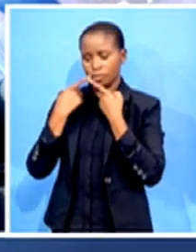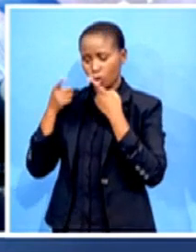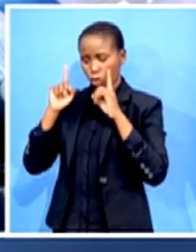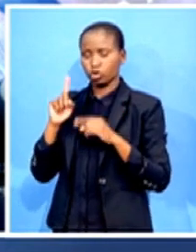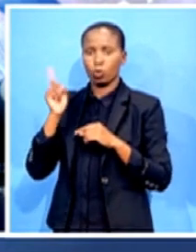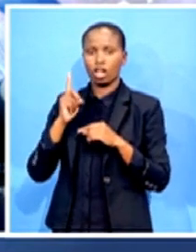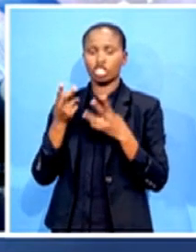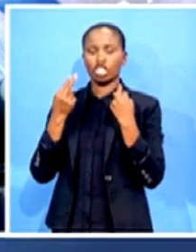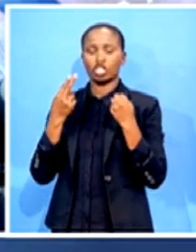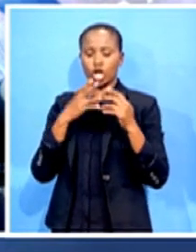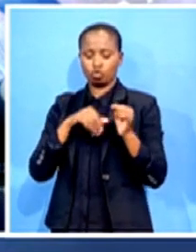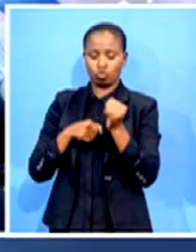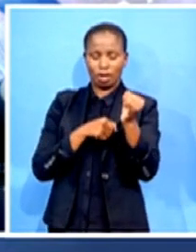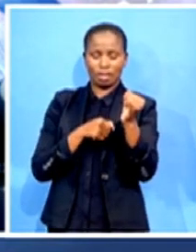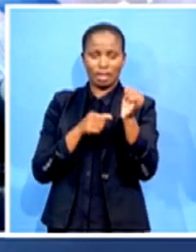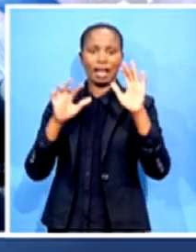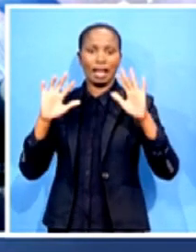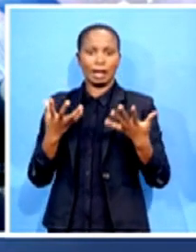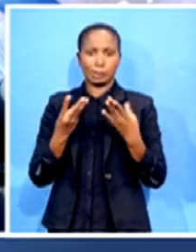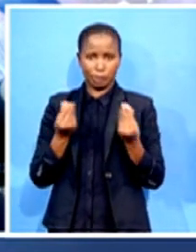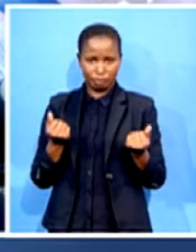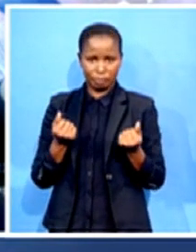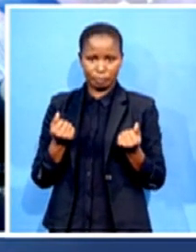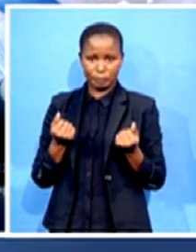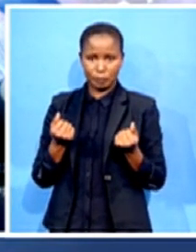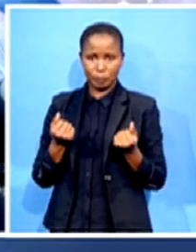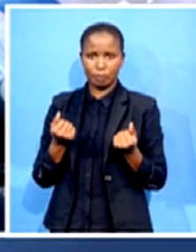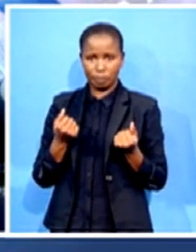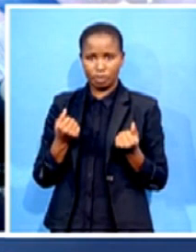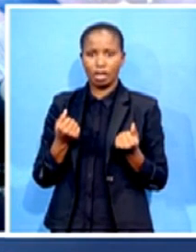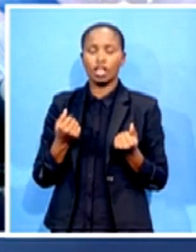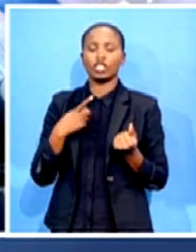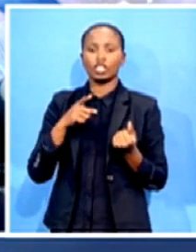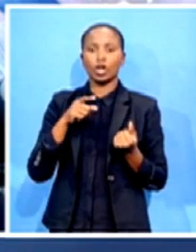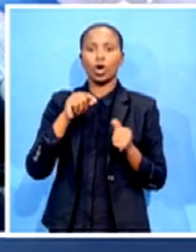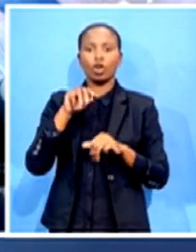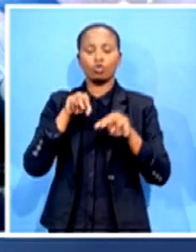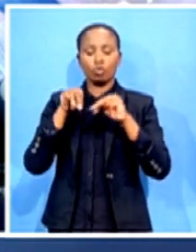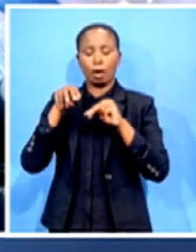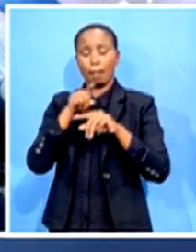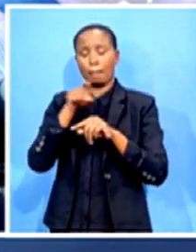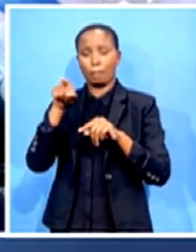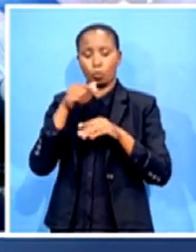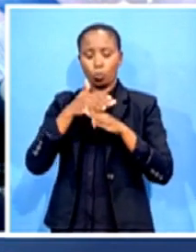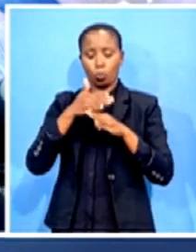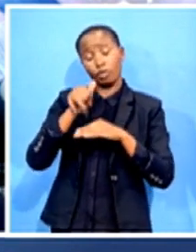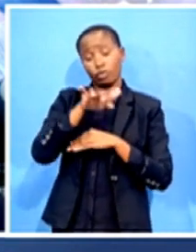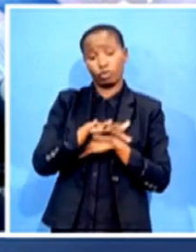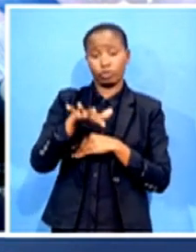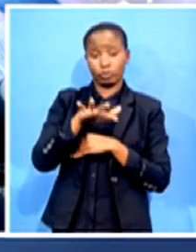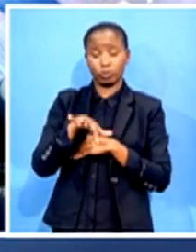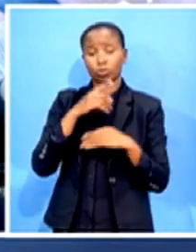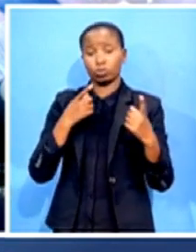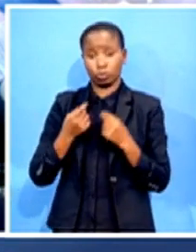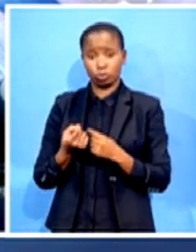and remote workforce is fundamentally the way forward. And in fact, I think stats